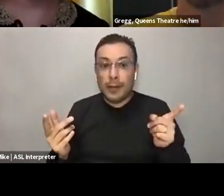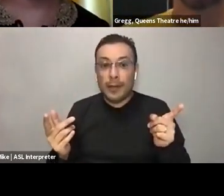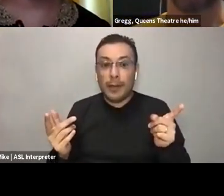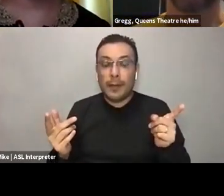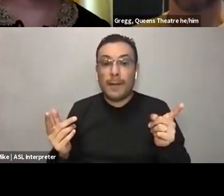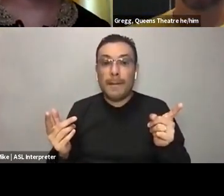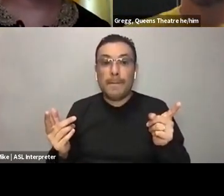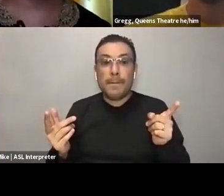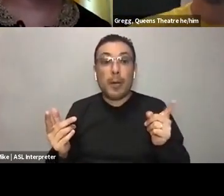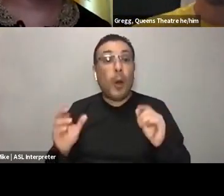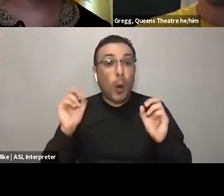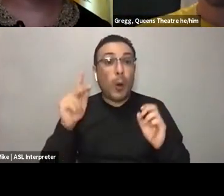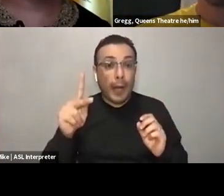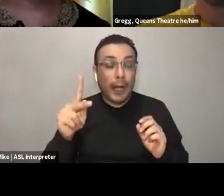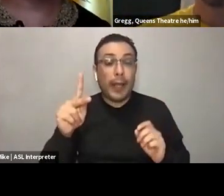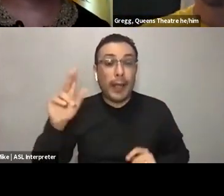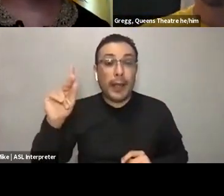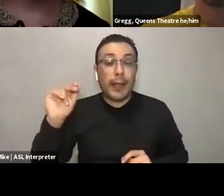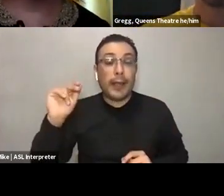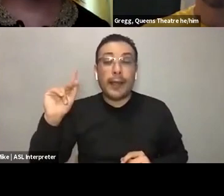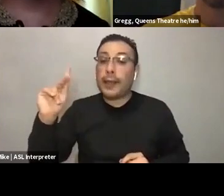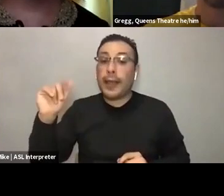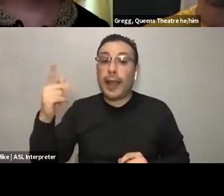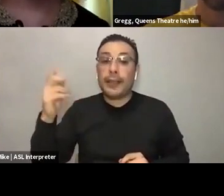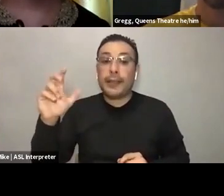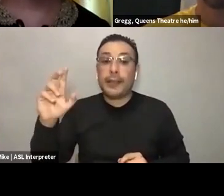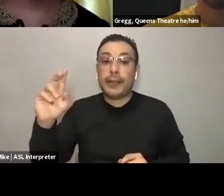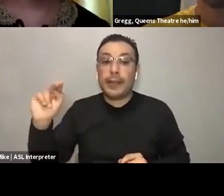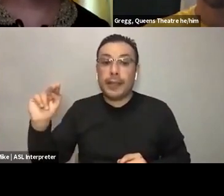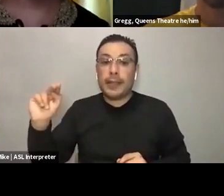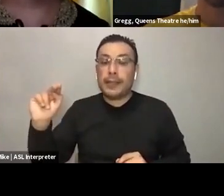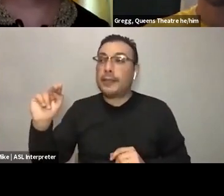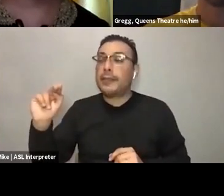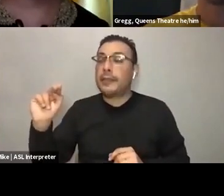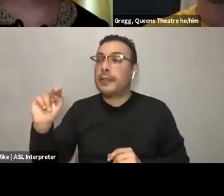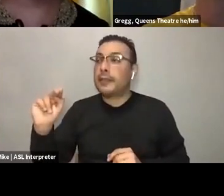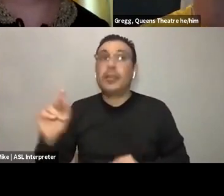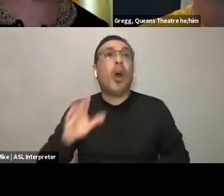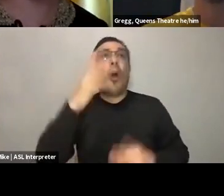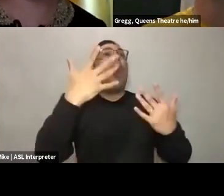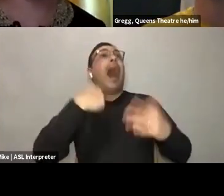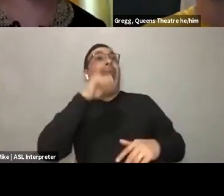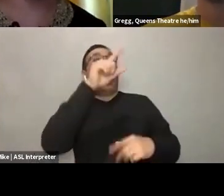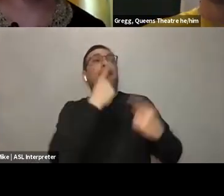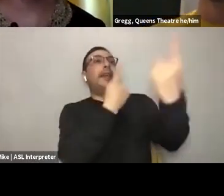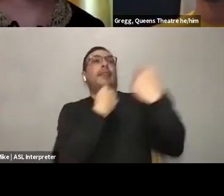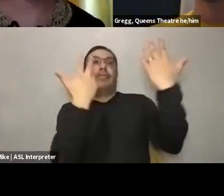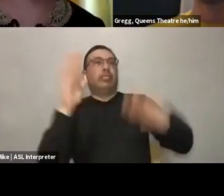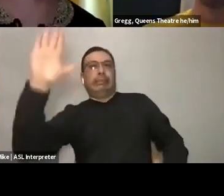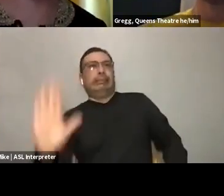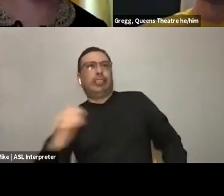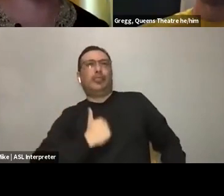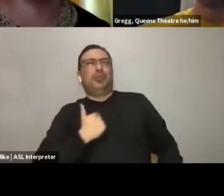So Kathleen, you should be able to unmute yourself now. Yeah. Uh, you guys actually already answered my question. So I will return my hand.